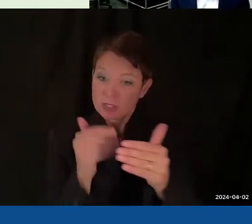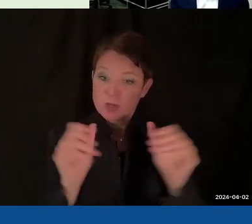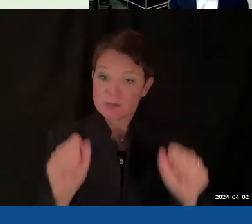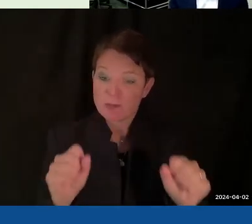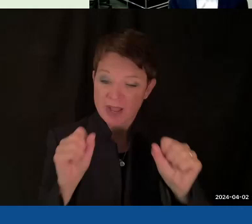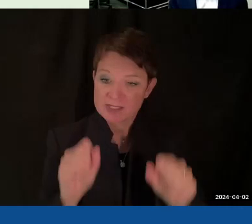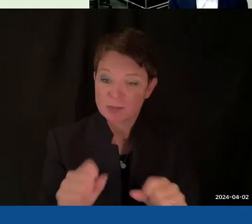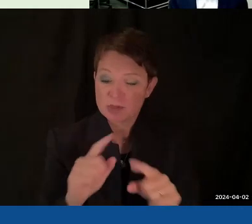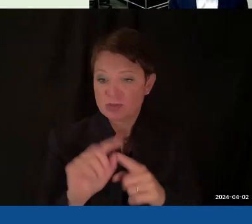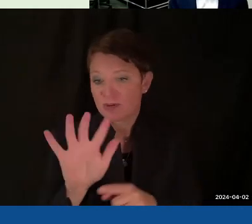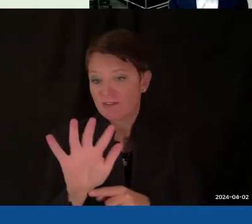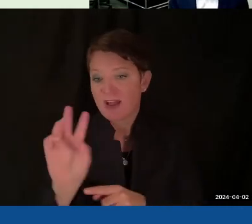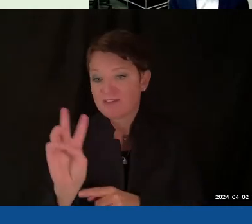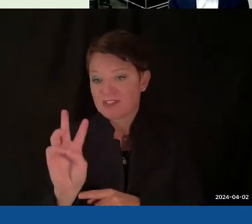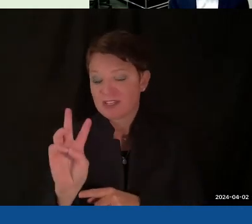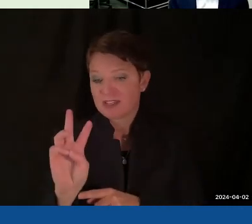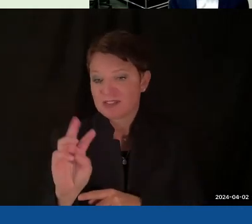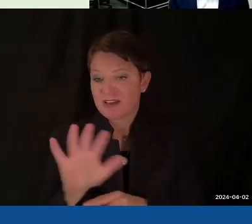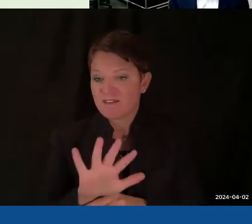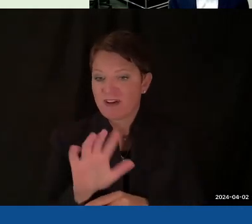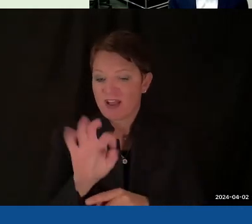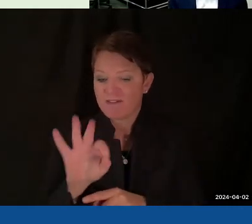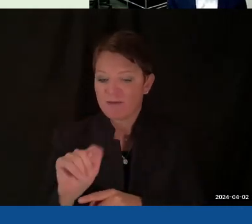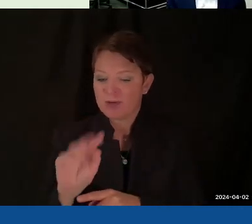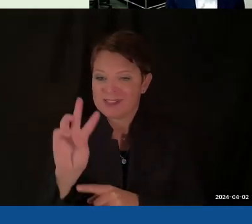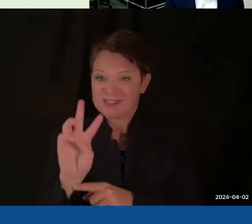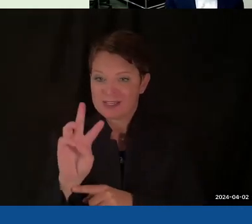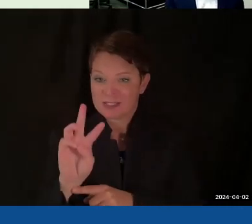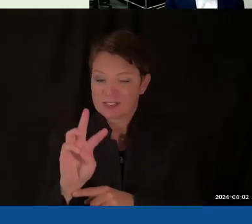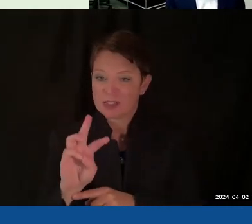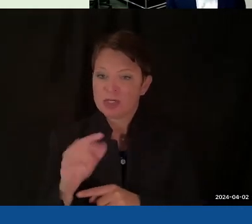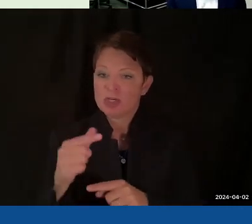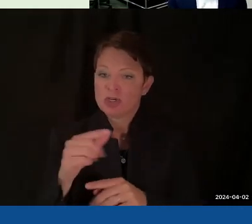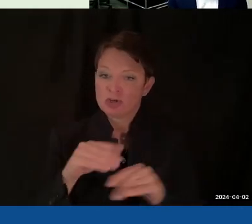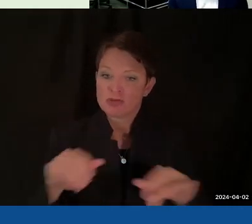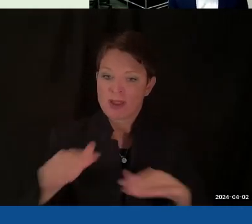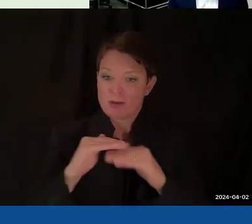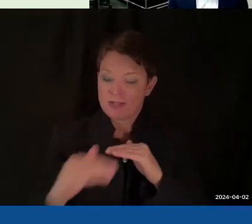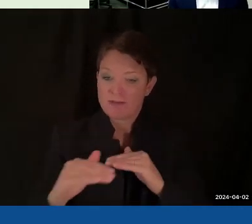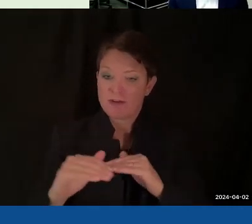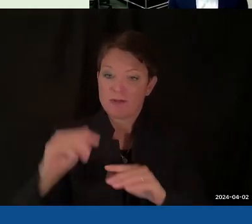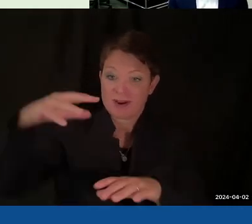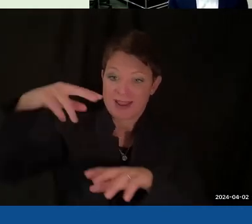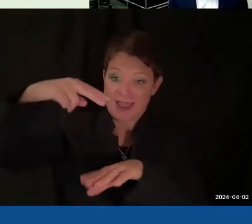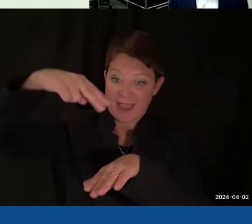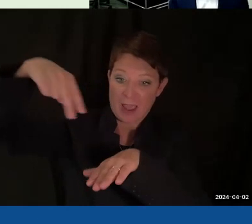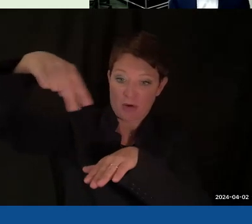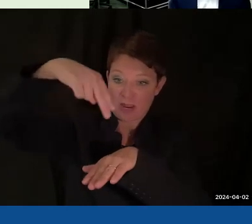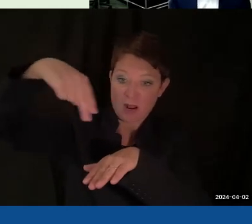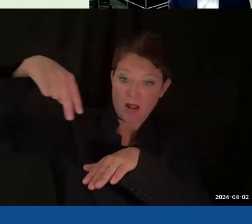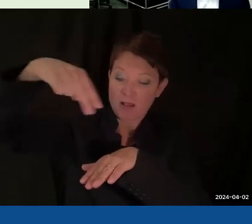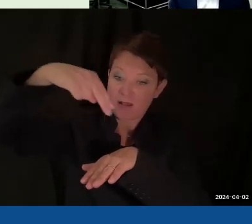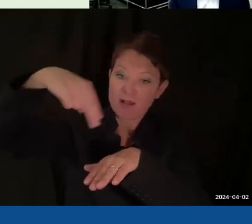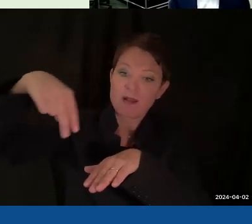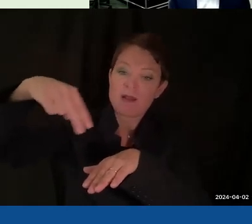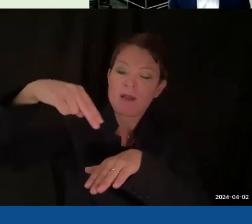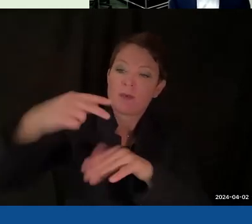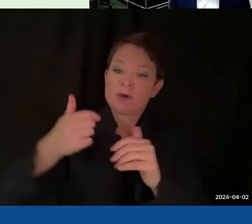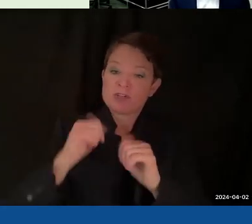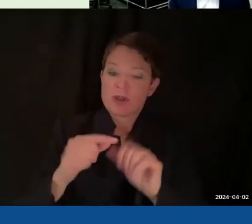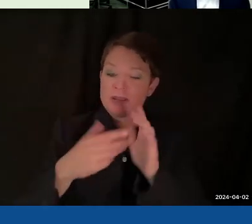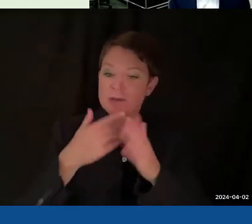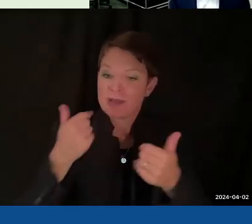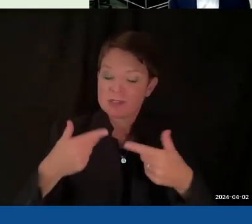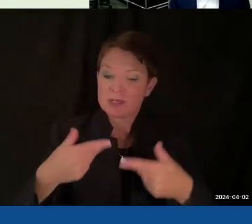to like a 5'6" ground level. For aerial views, we are trying to, as accurately as we can, depict